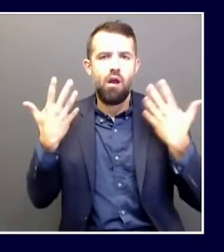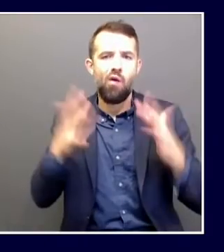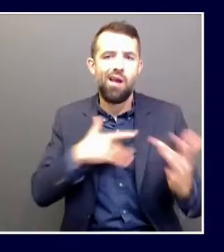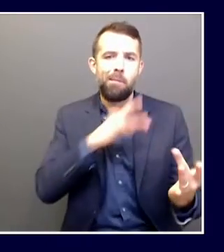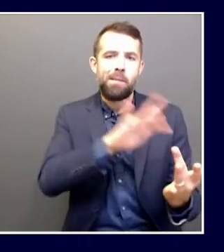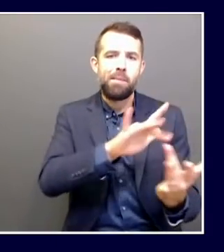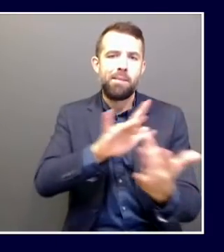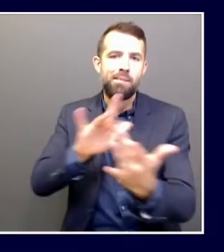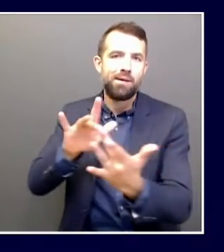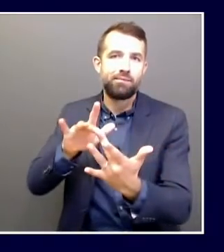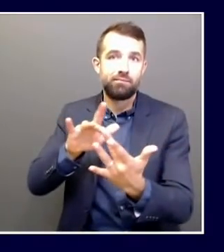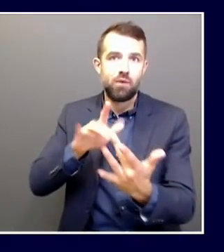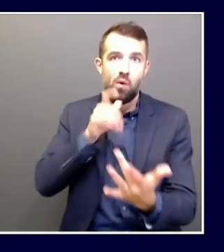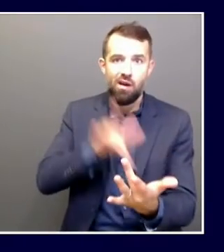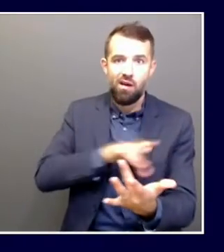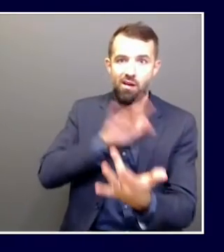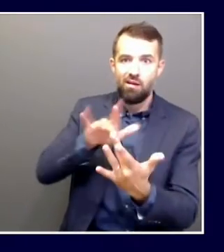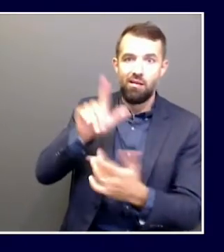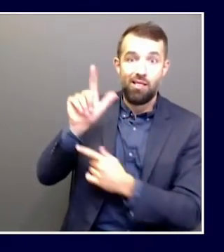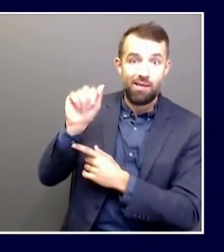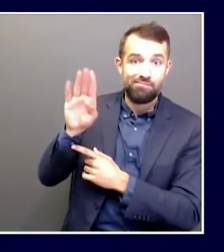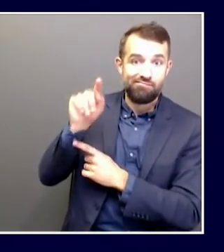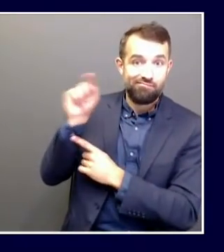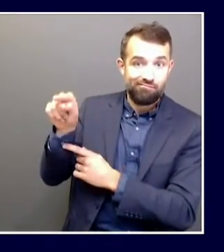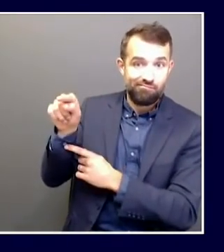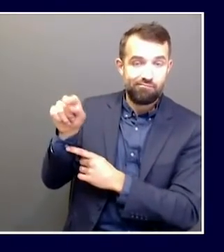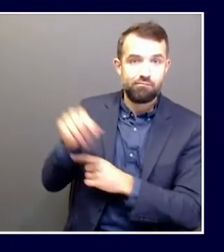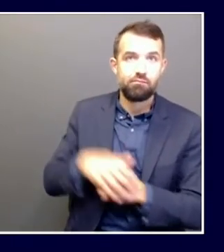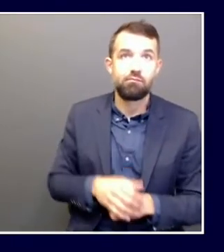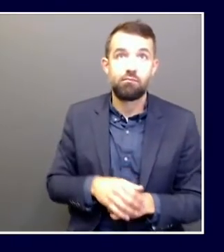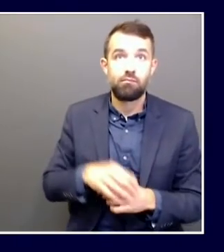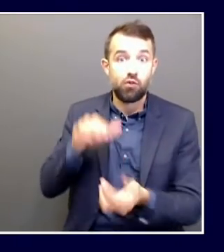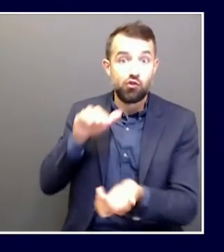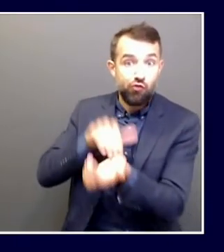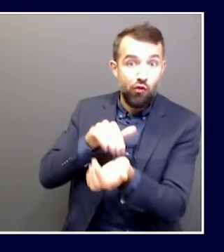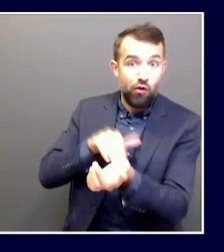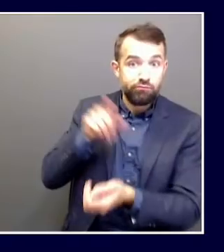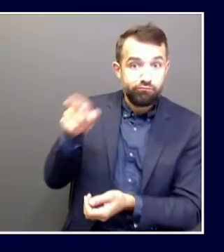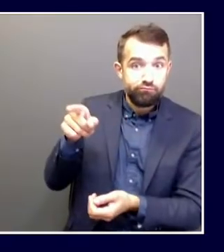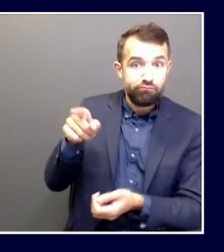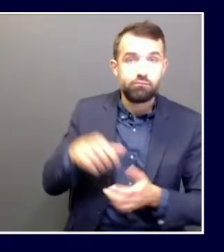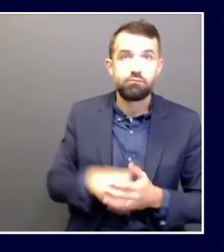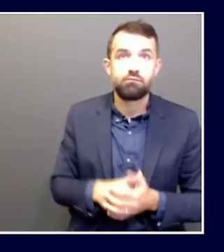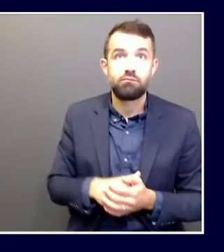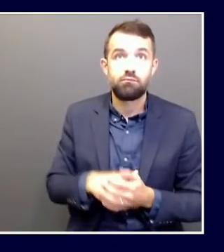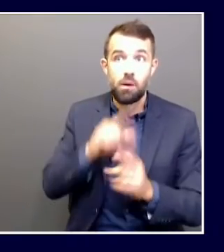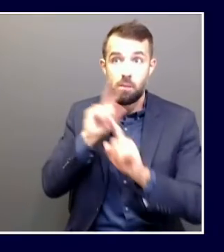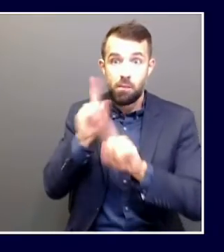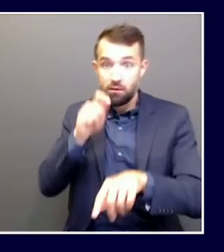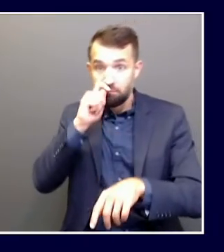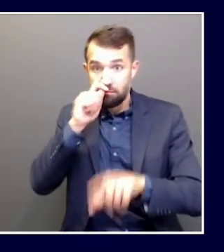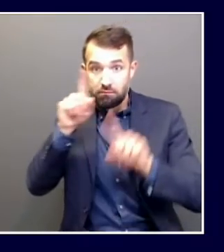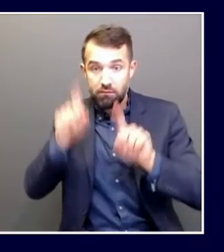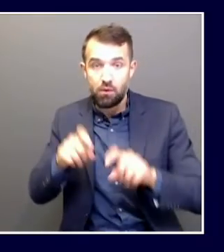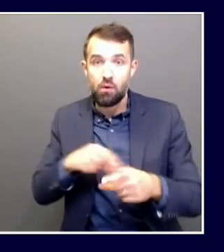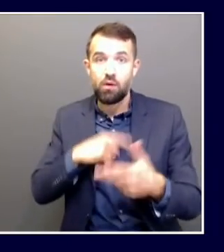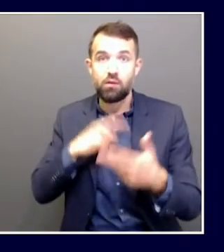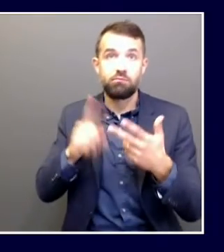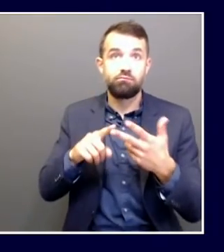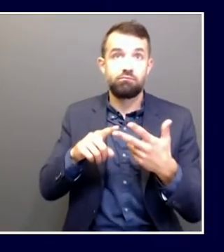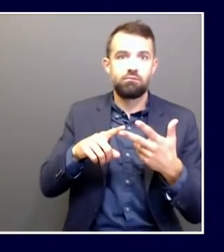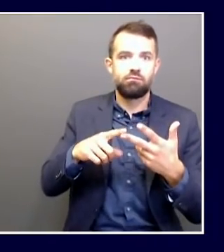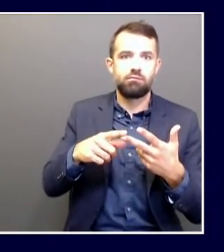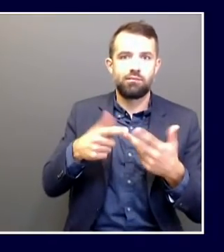ran the test, the provider who ordered the test, as well as the text messaging platform that